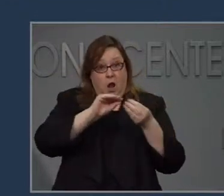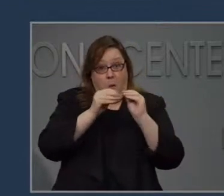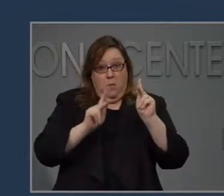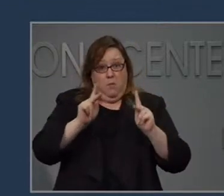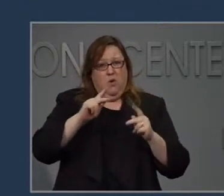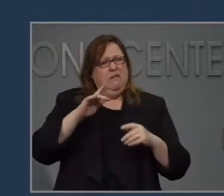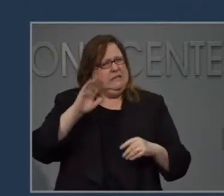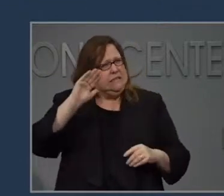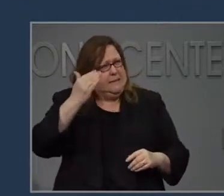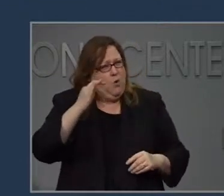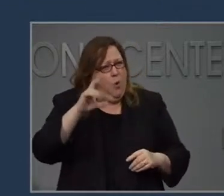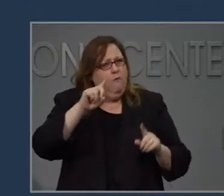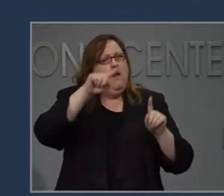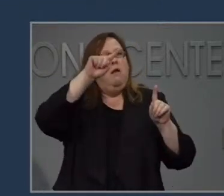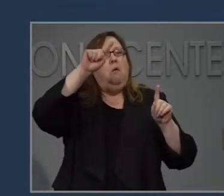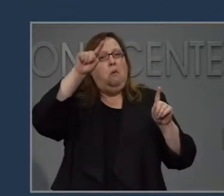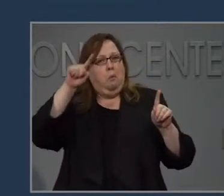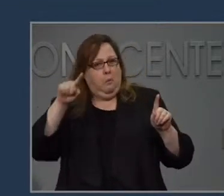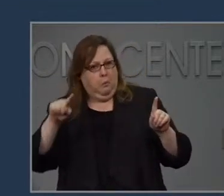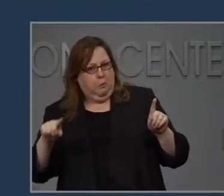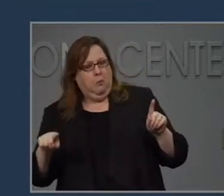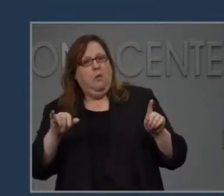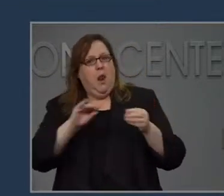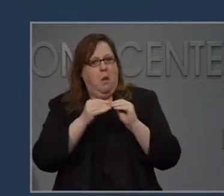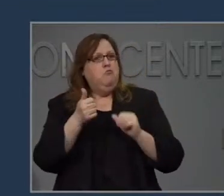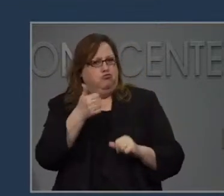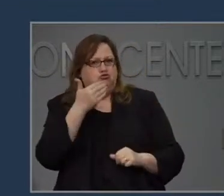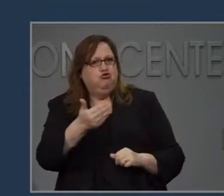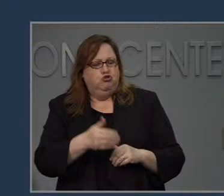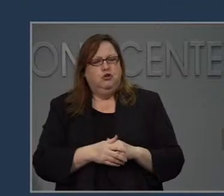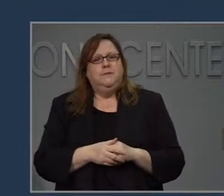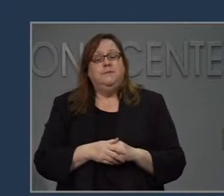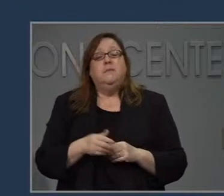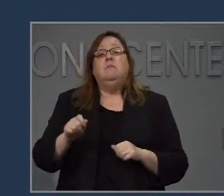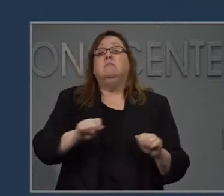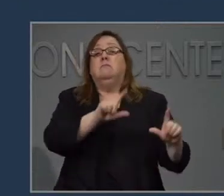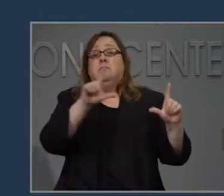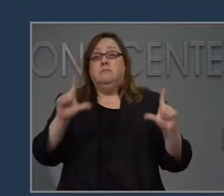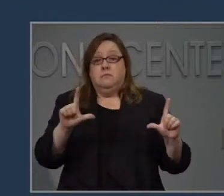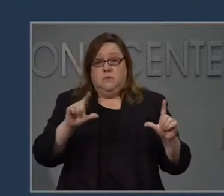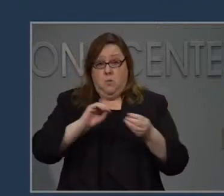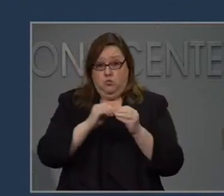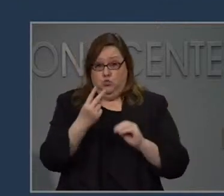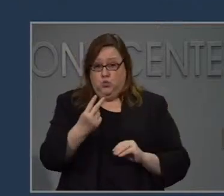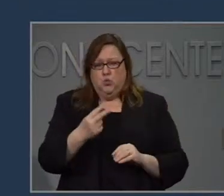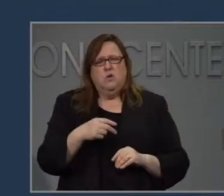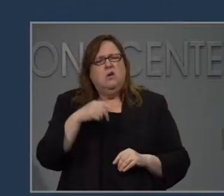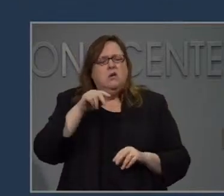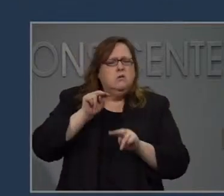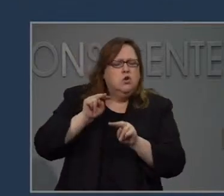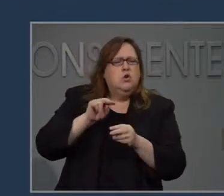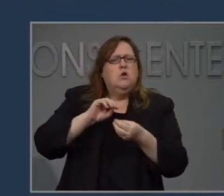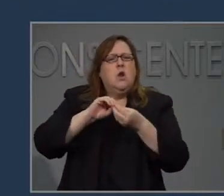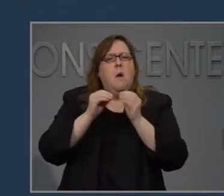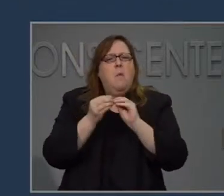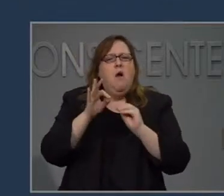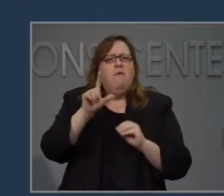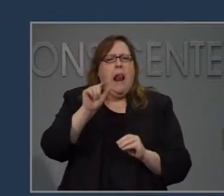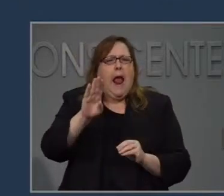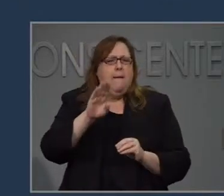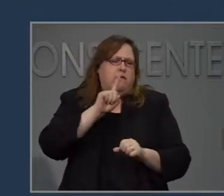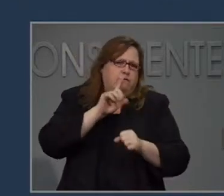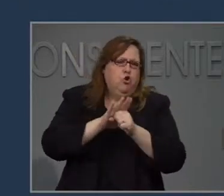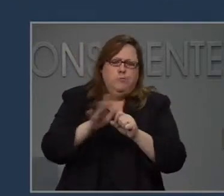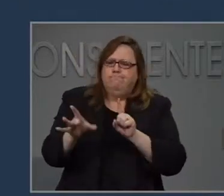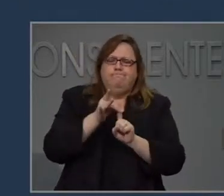news. On our next slide, we look at laboratory confirmed tests. We see a slight increase here. As you